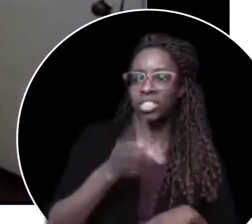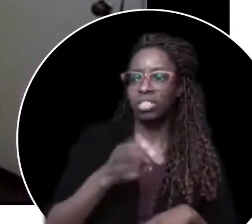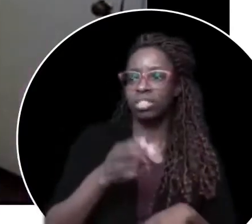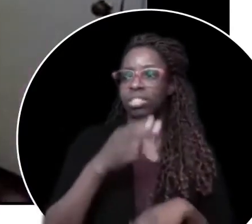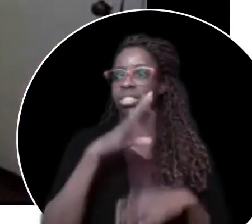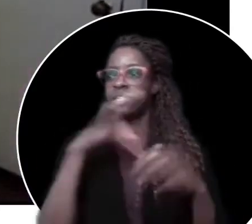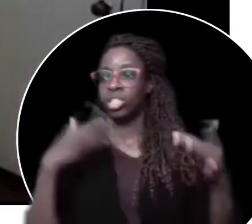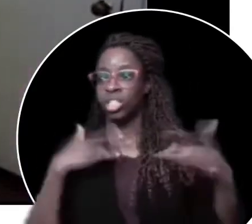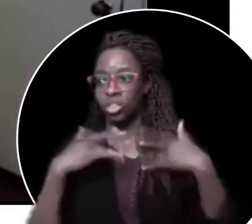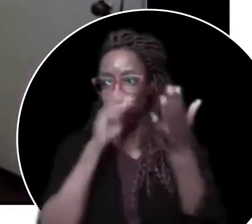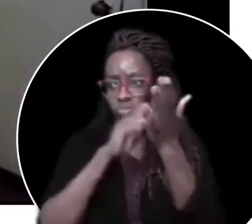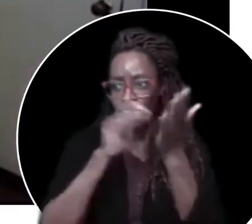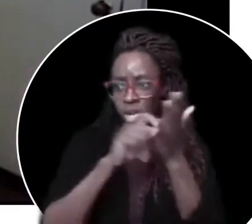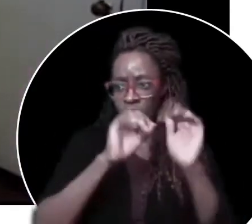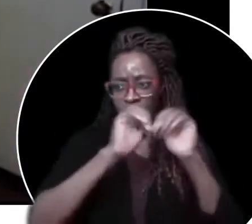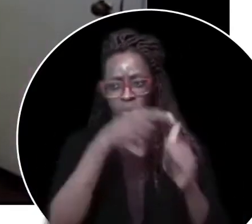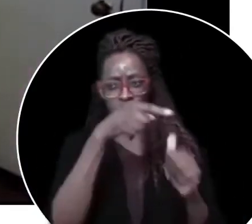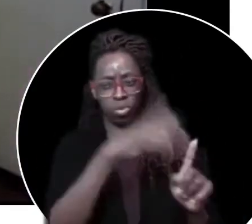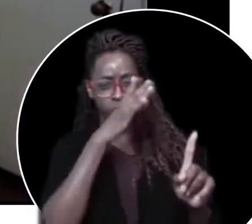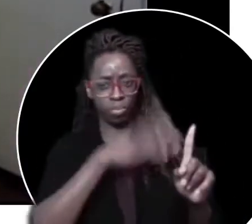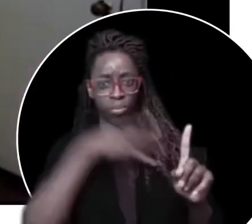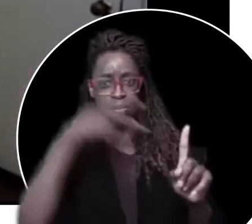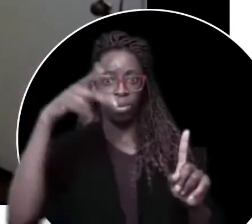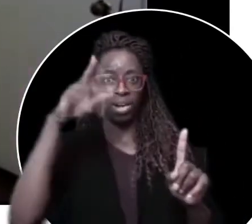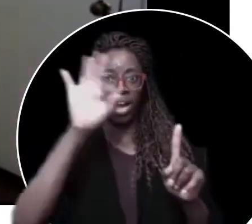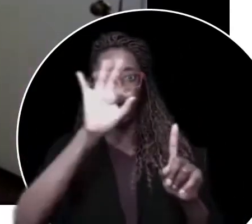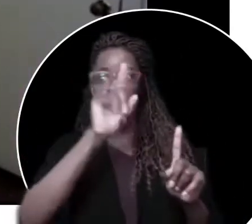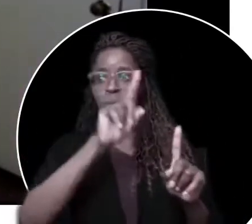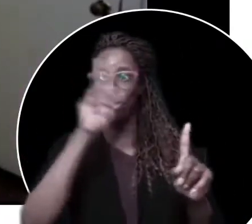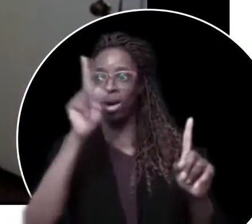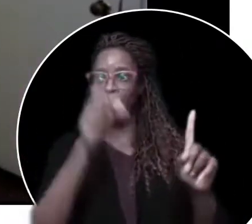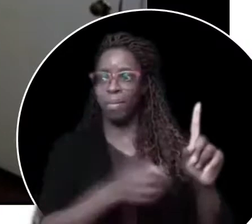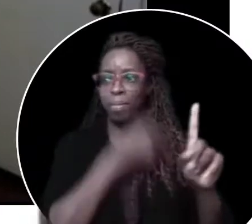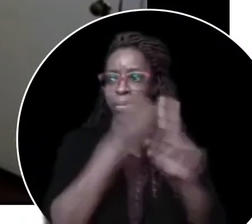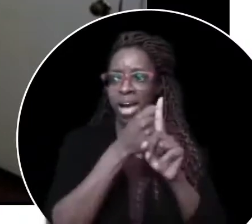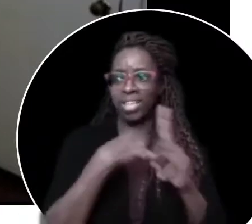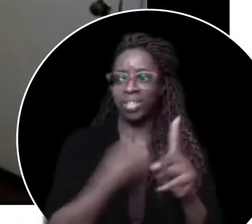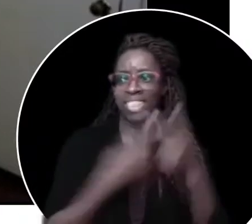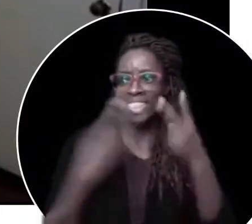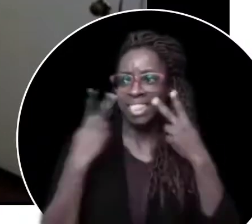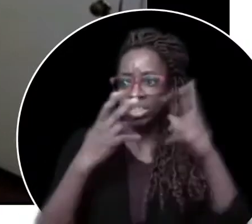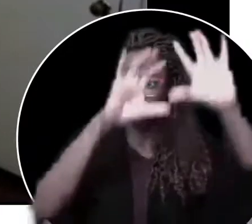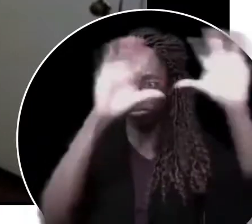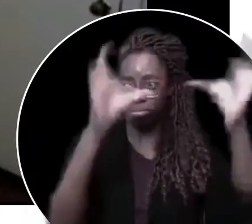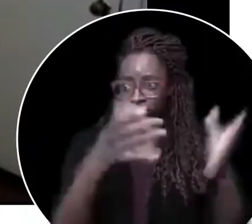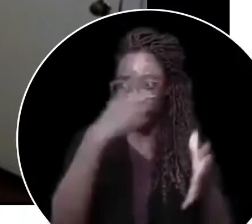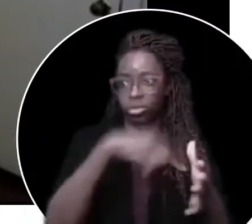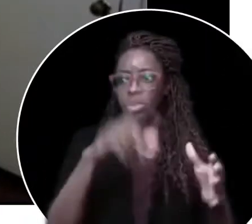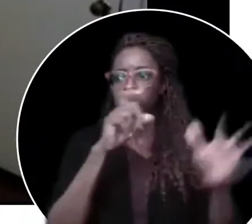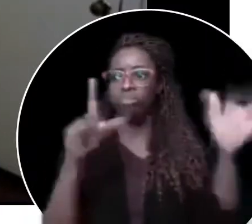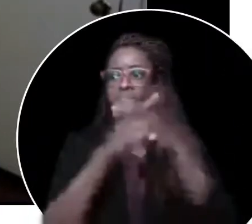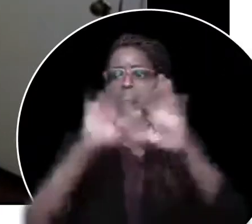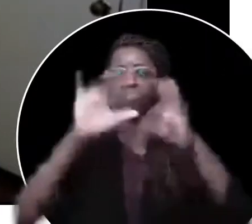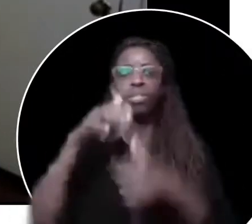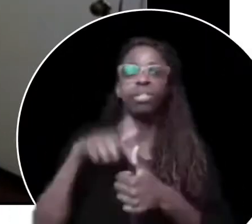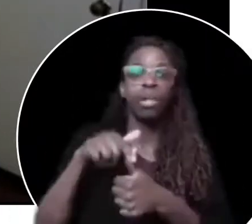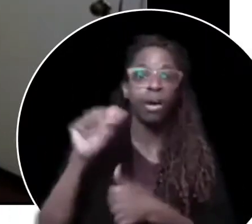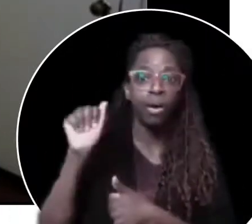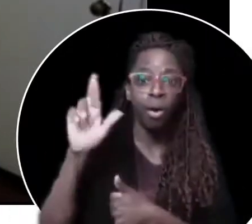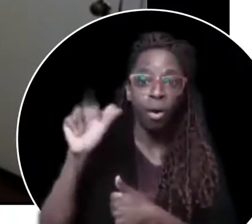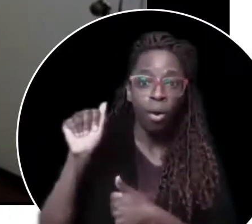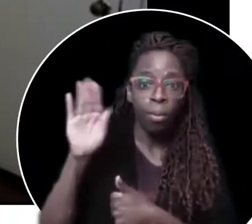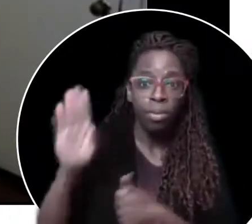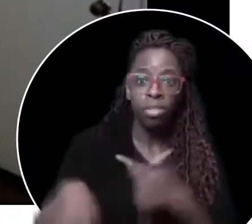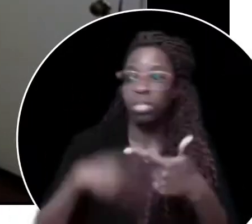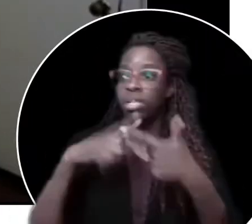Eastern, disidentified as citizens and identified as terrorists, or about the transnational movement of